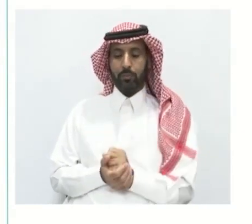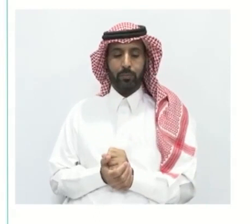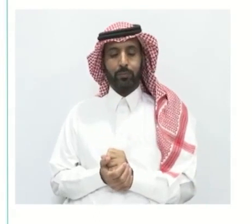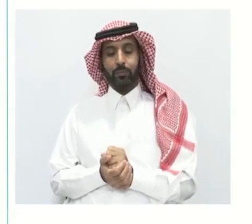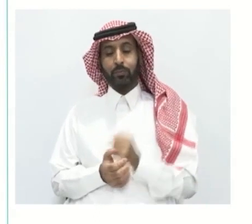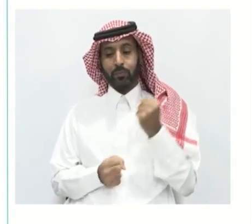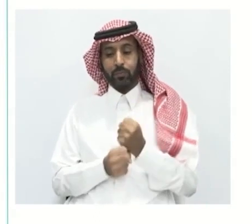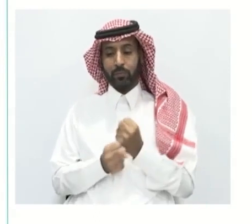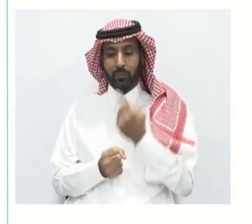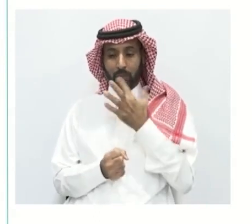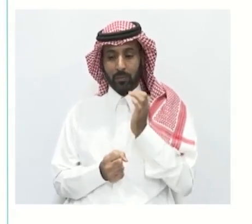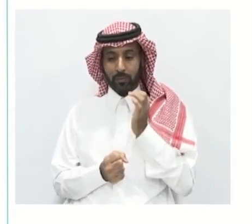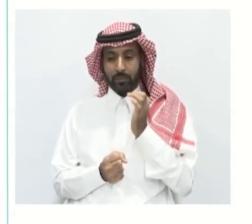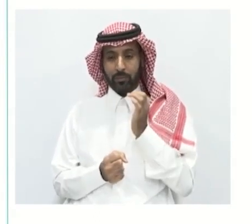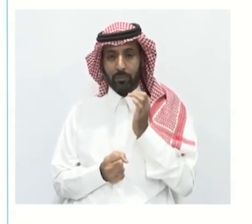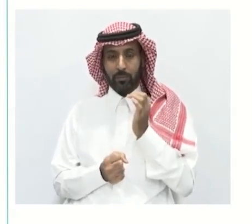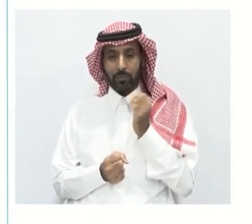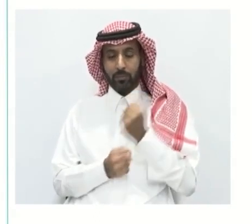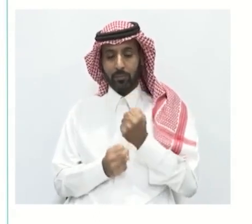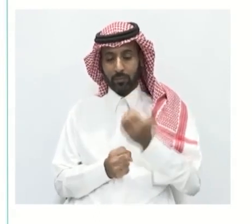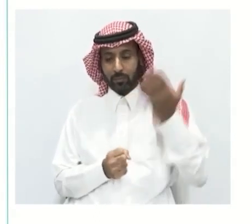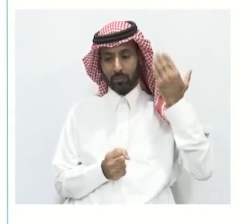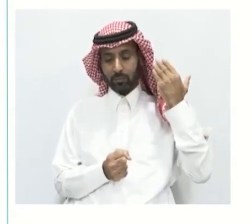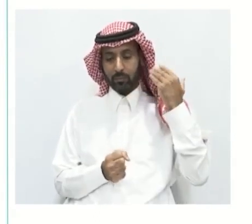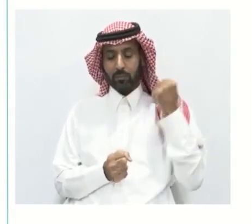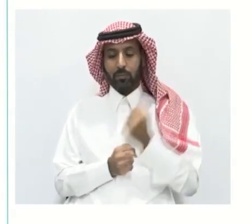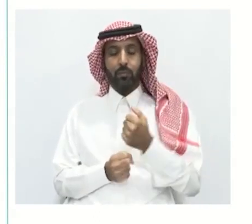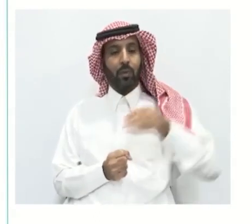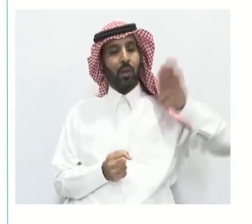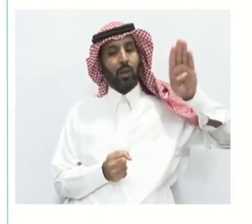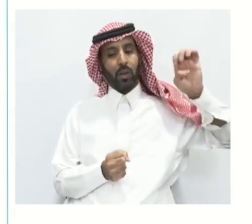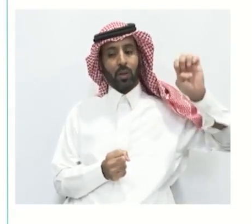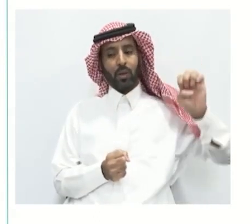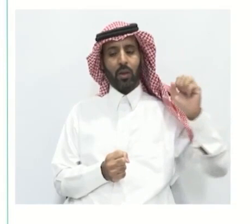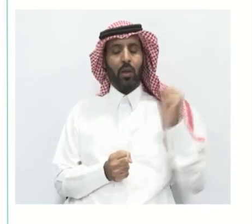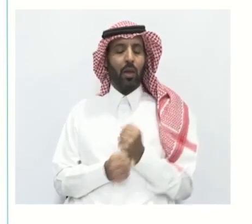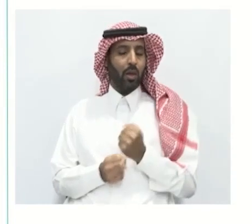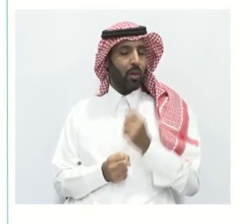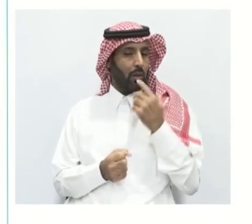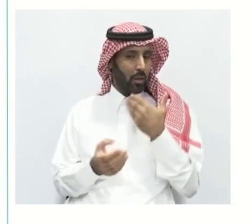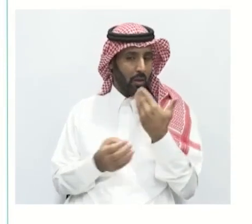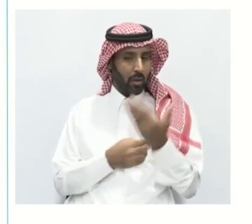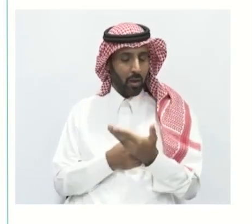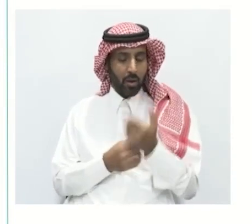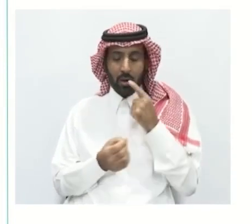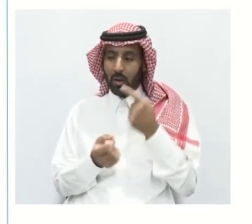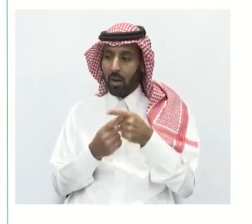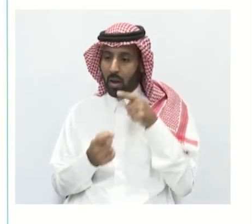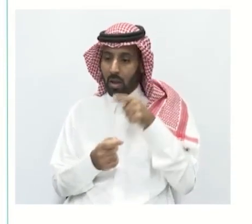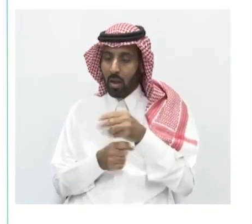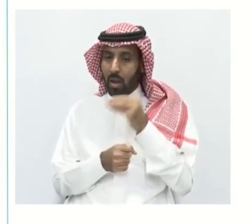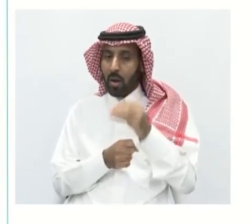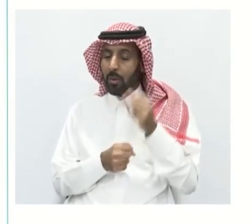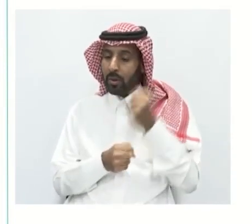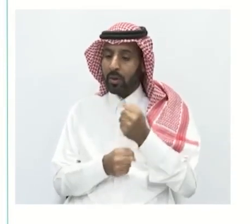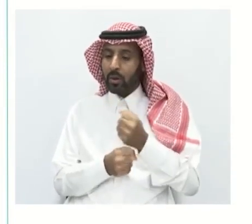use the simple past, the simple past of be, to talk about a past situation rather than an action